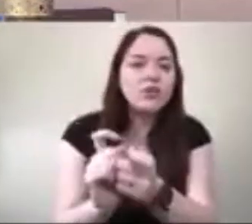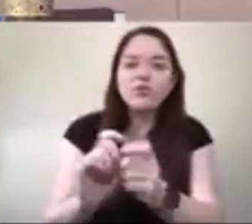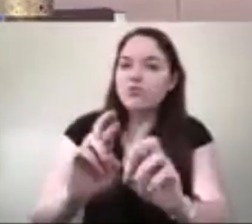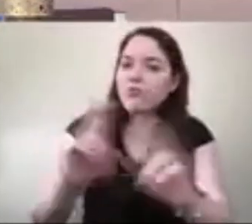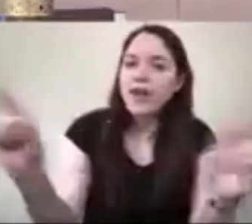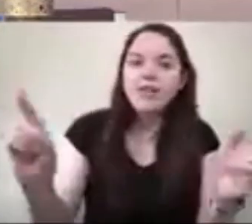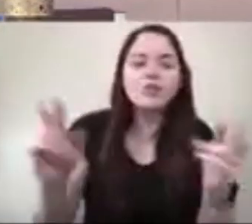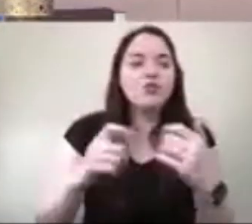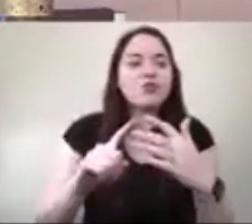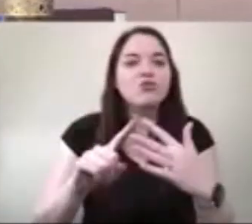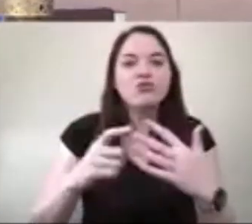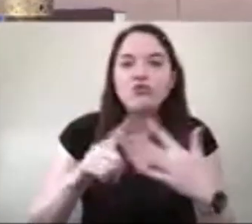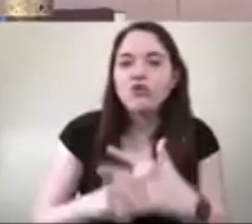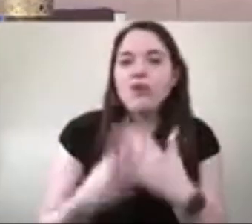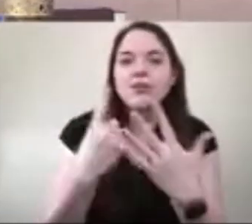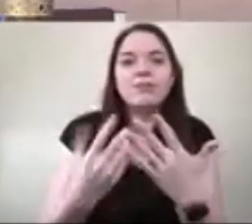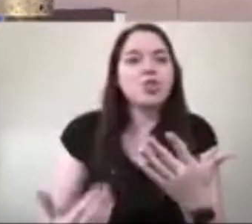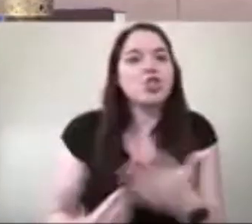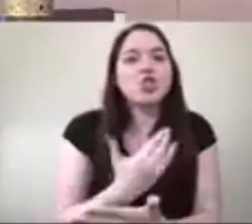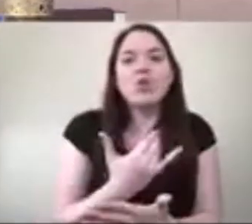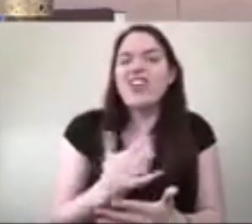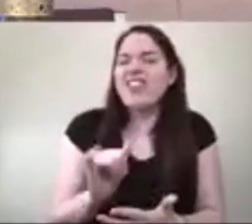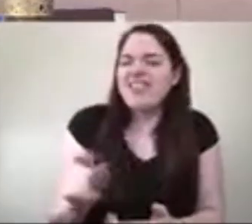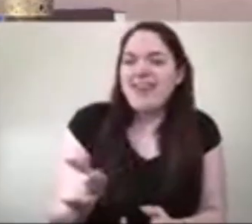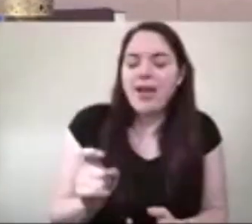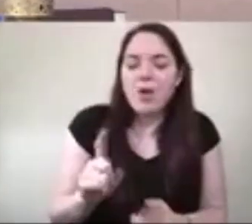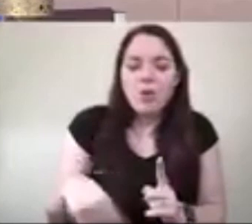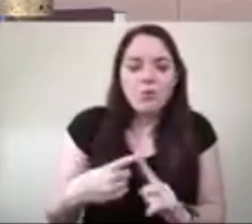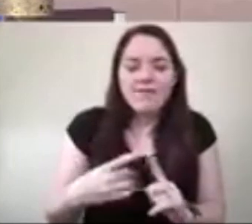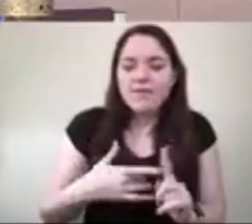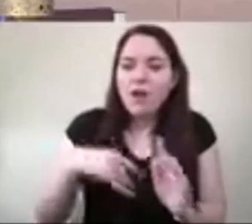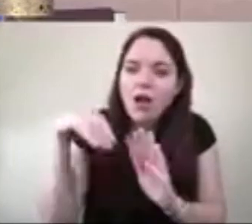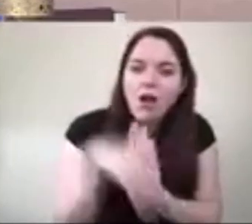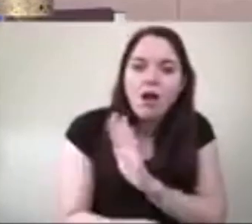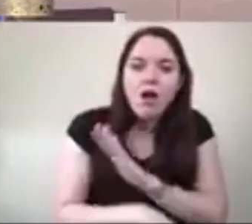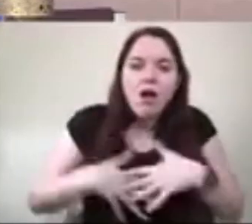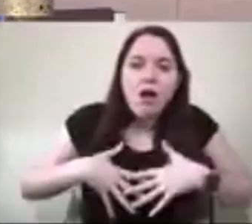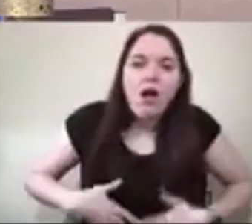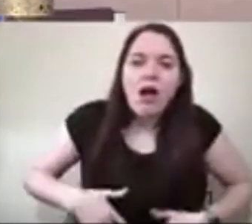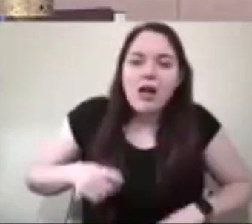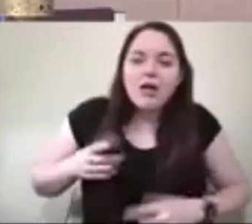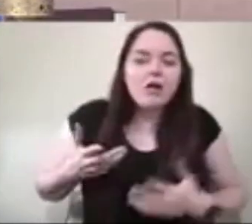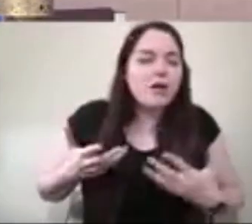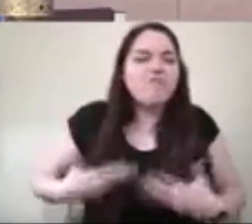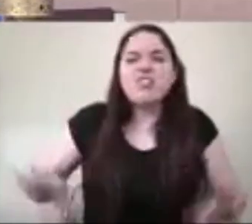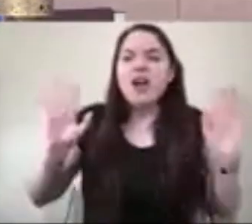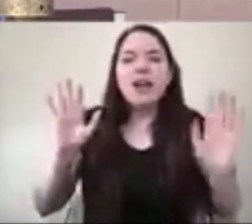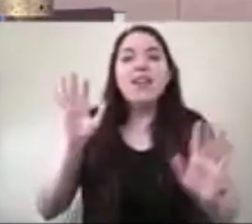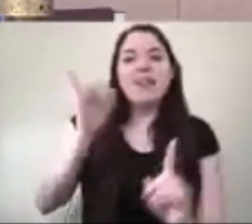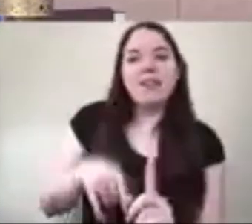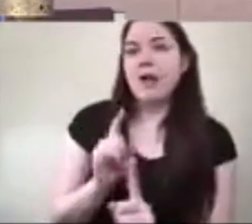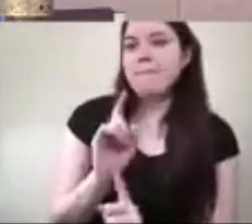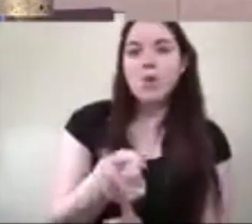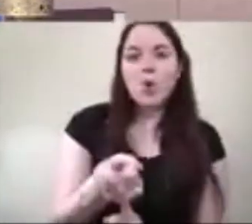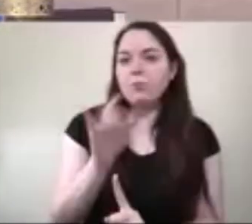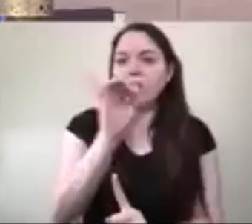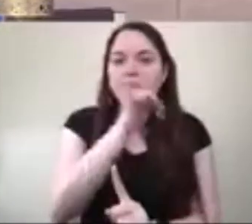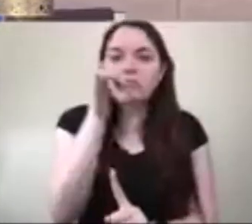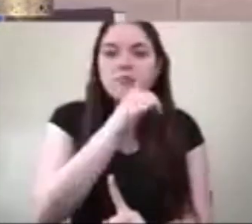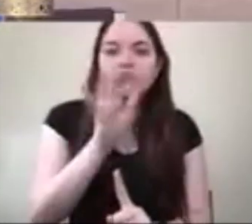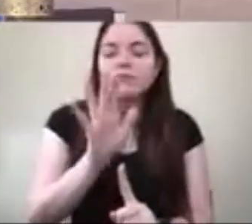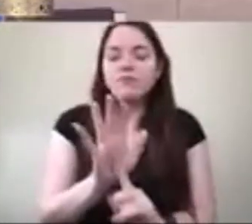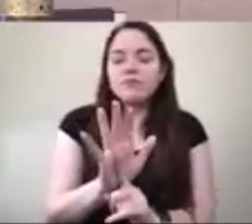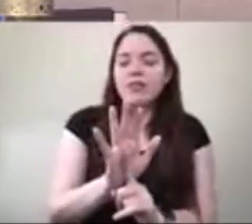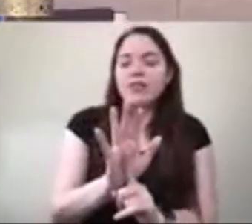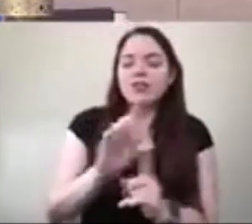Jesus was calling those early disciples to move out of that room where they were shaking in their fear, that place of desperation, and to renew